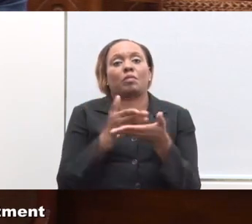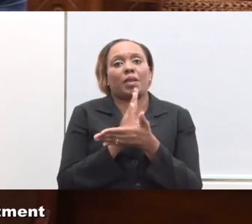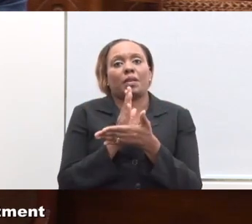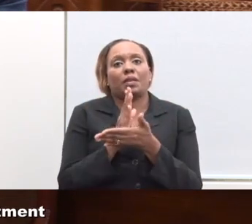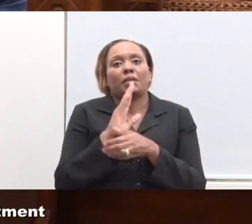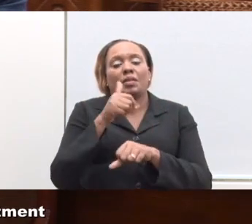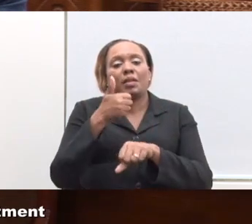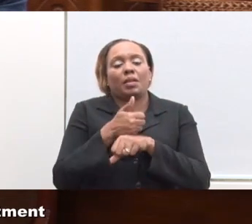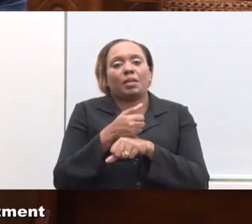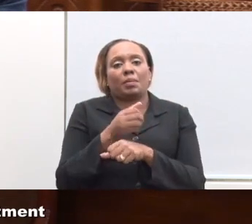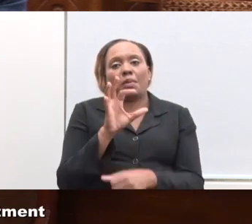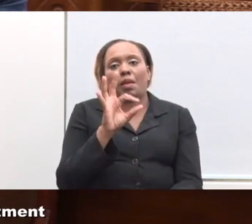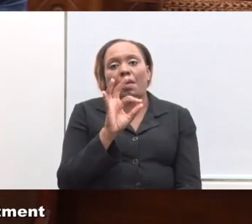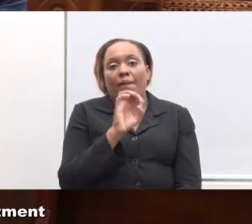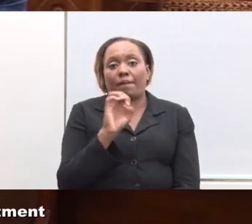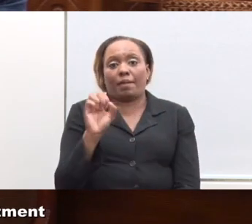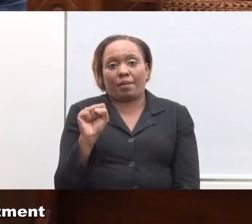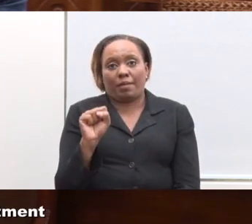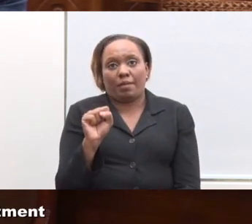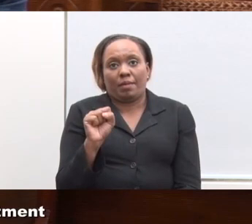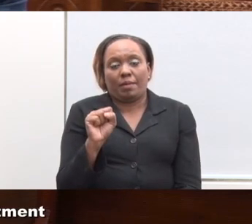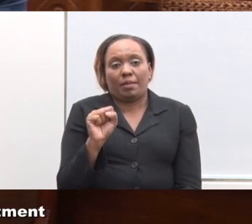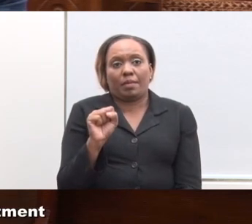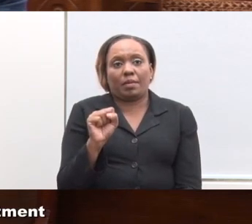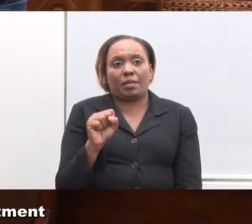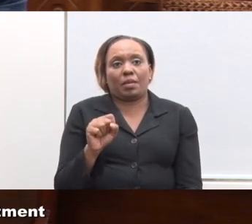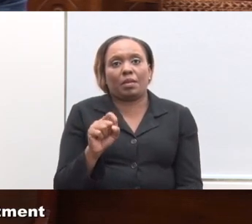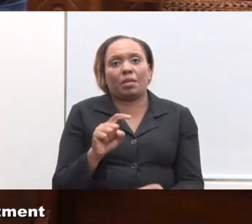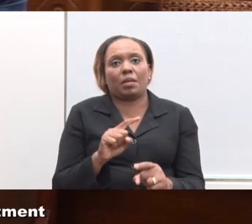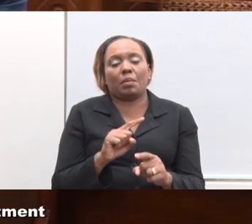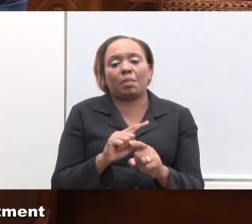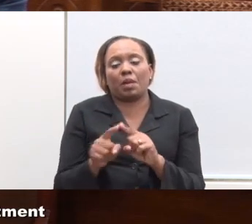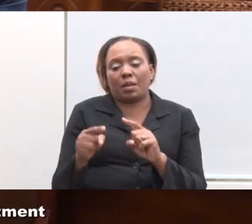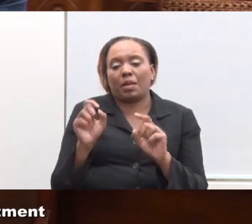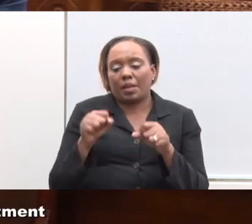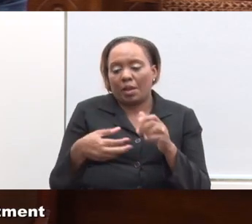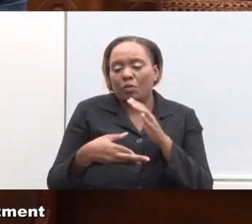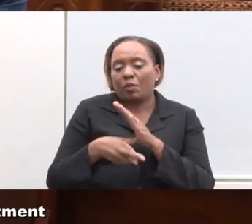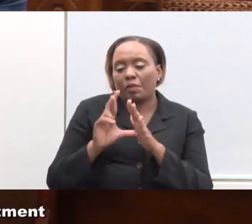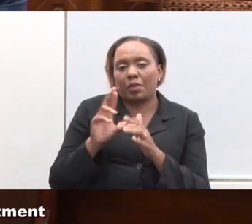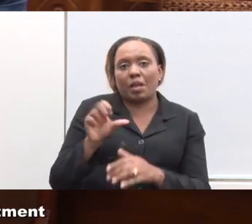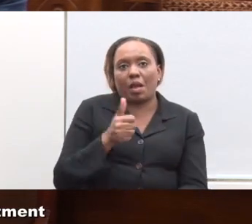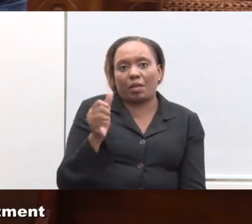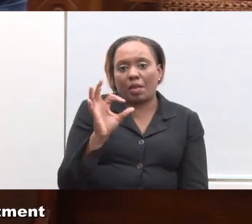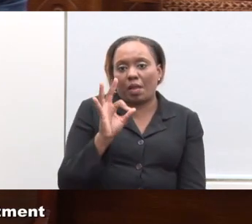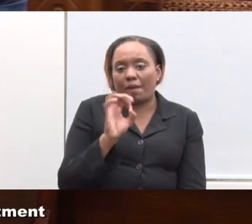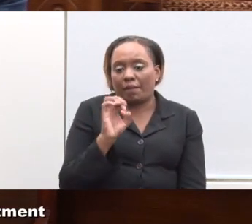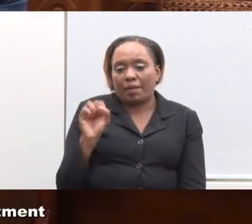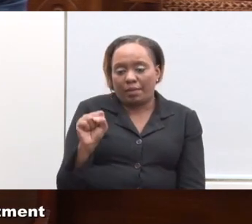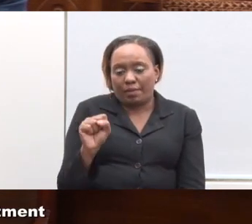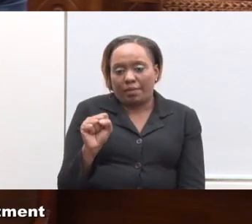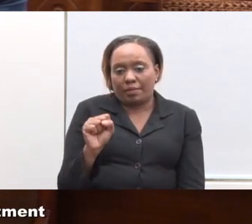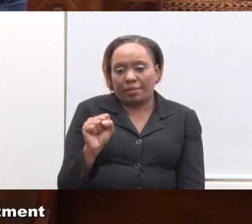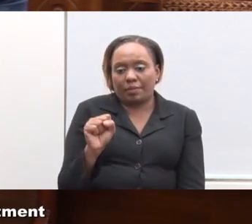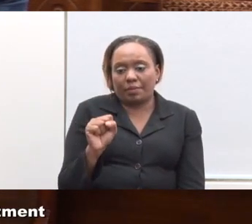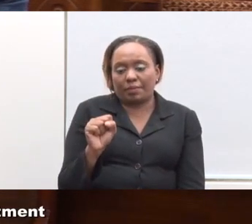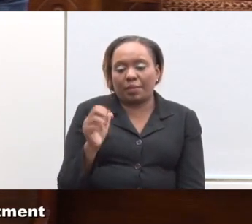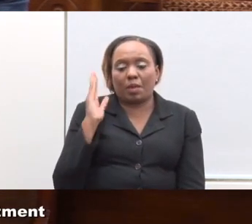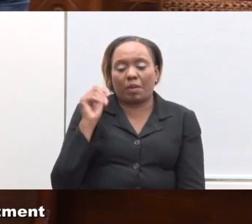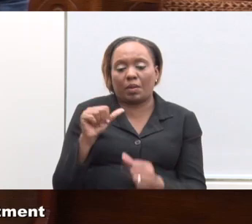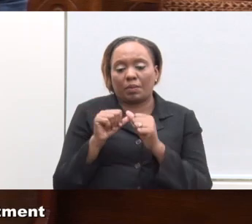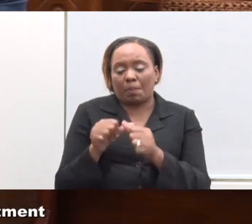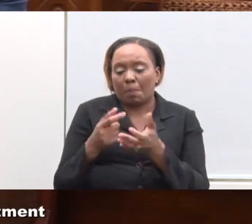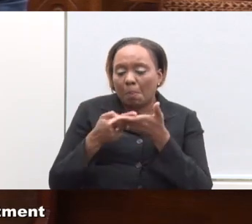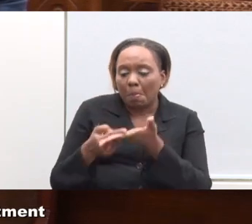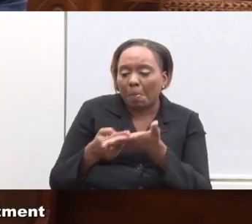been engaged in a review of the other fees. The bank will continue to remain in discussion with the